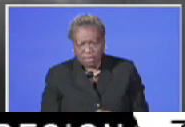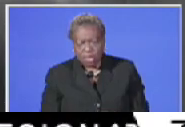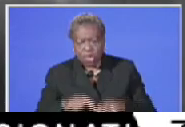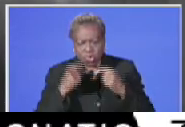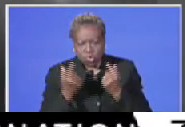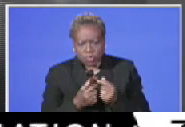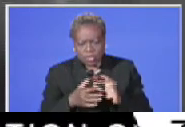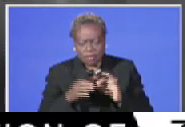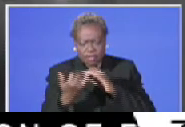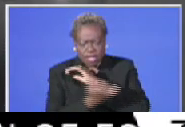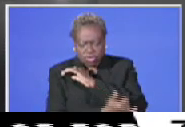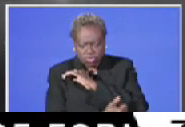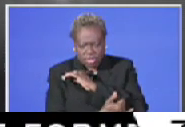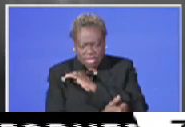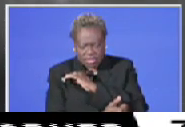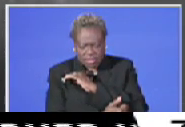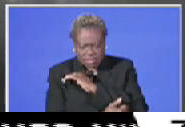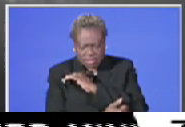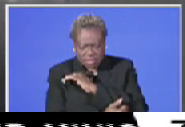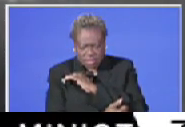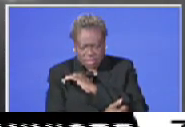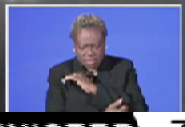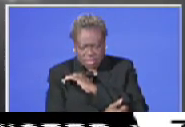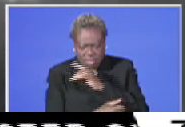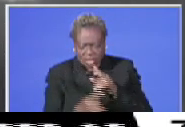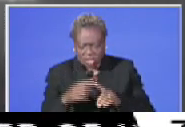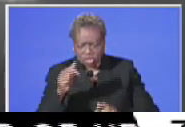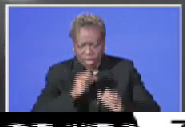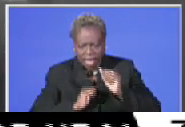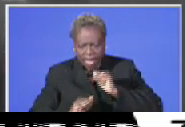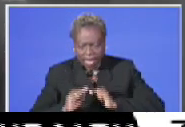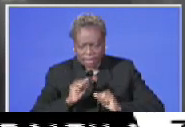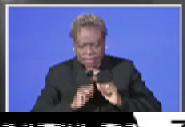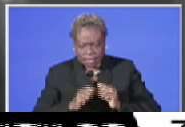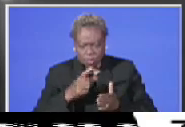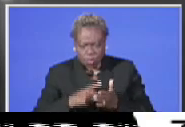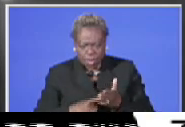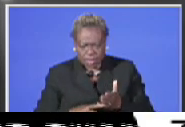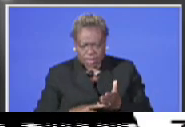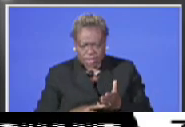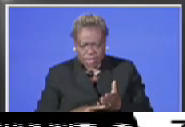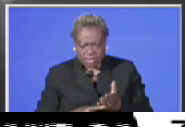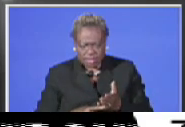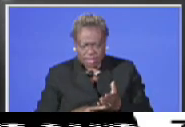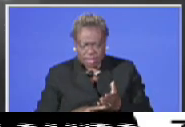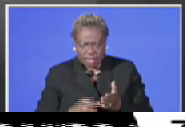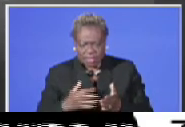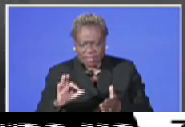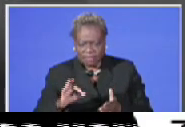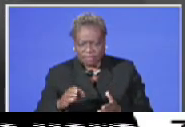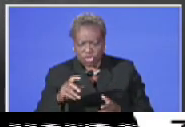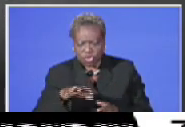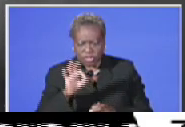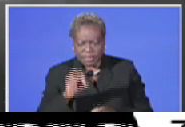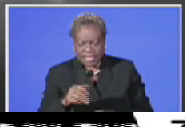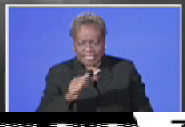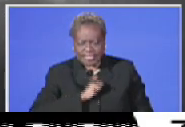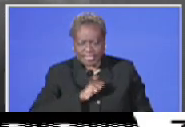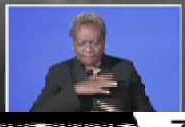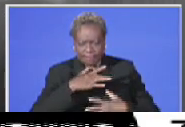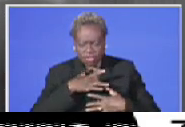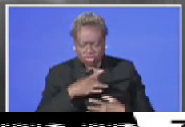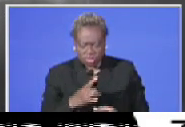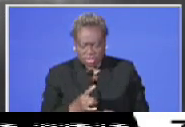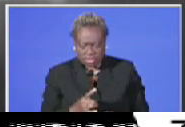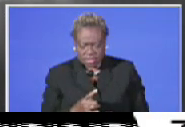groups of countries to act in what they perceive to be their self-interest. Now,